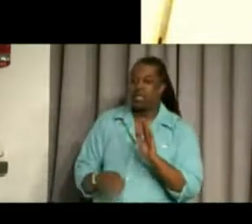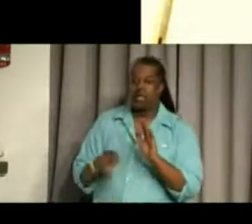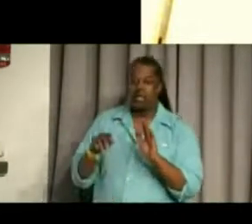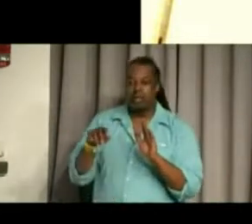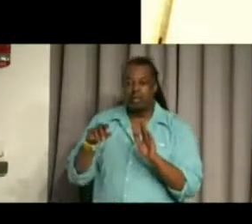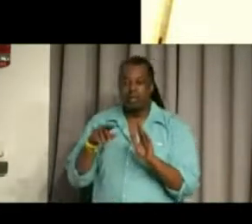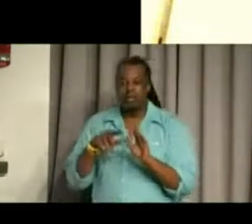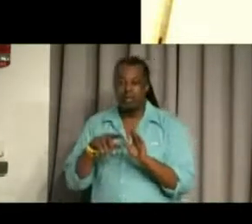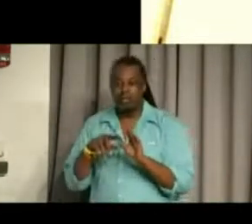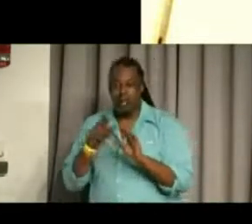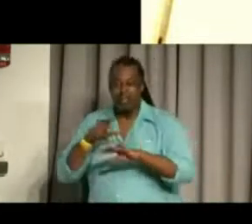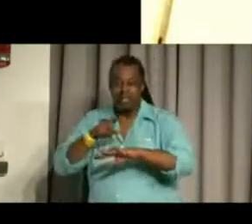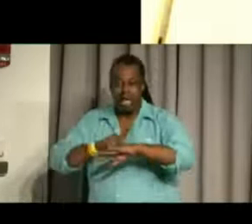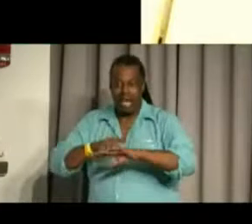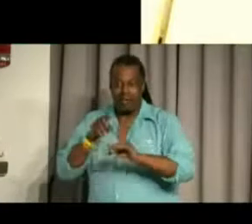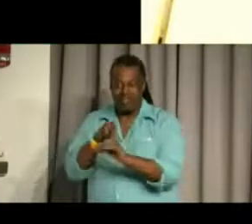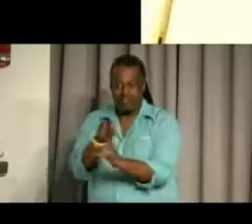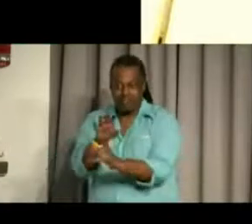exposure of